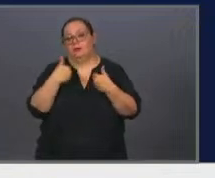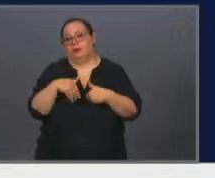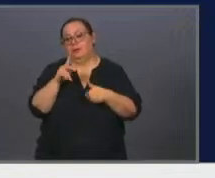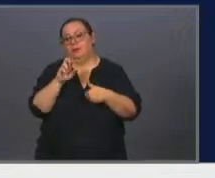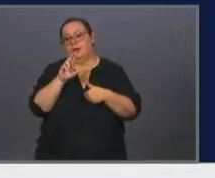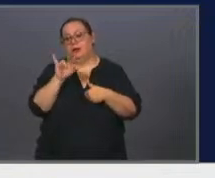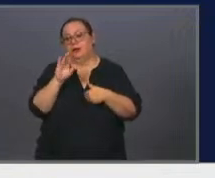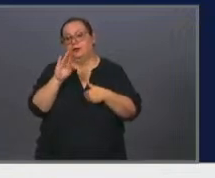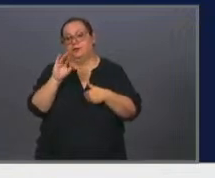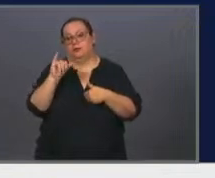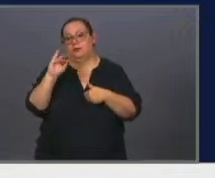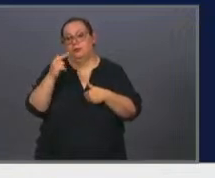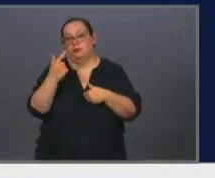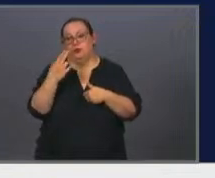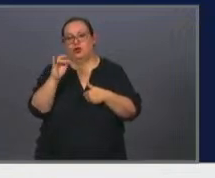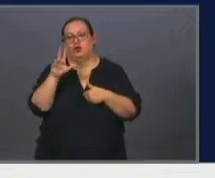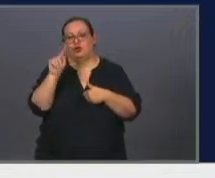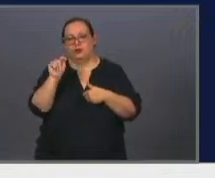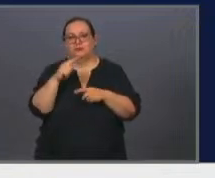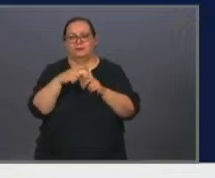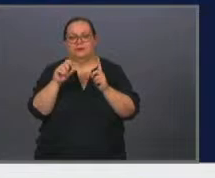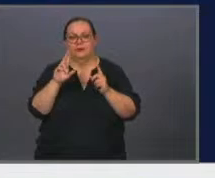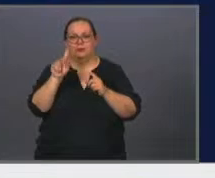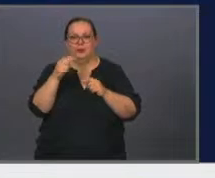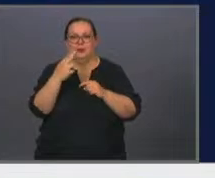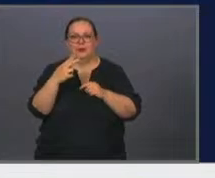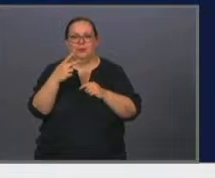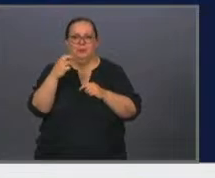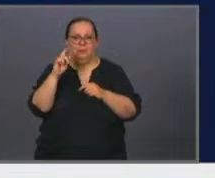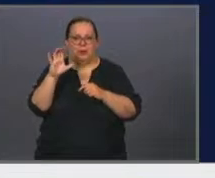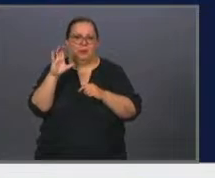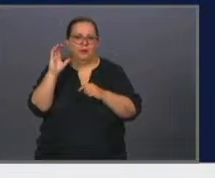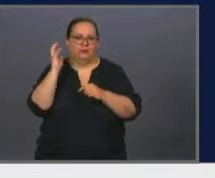live broadcast. If you'd like to join us, use the hashtag